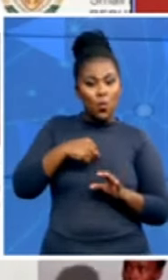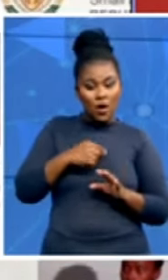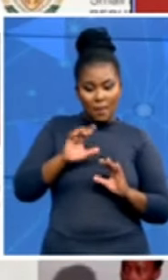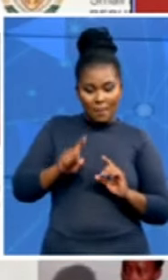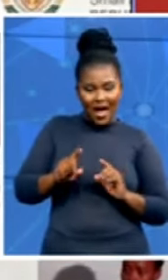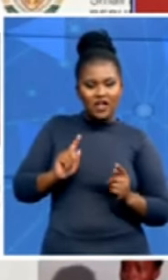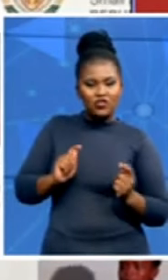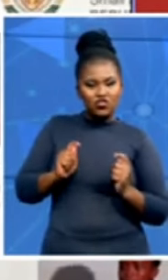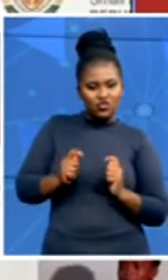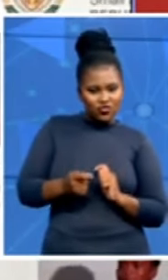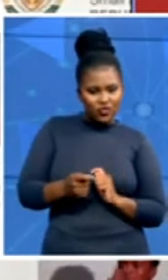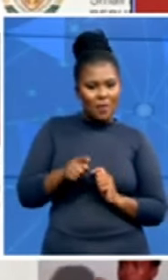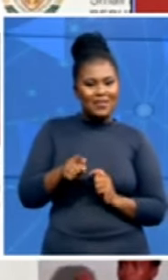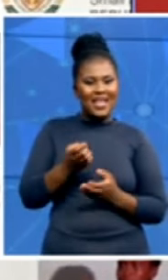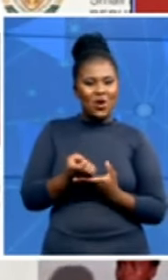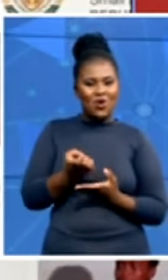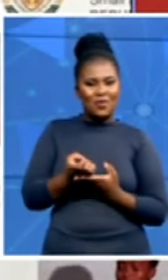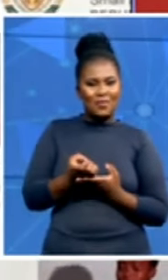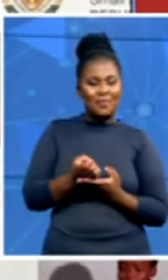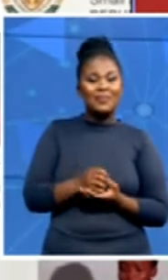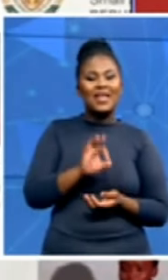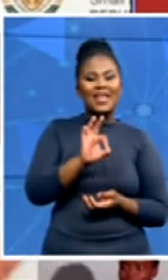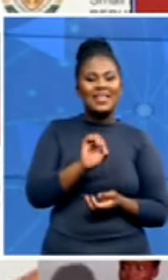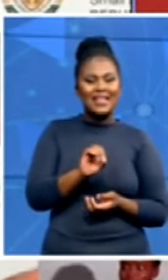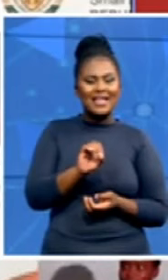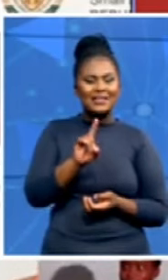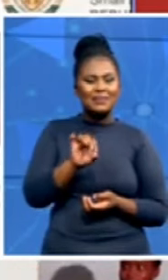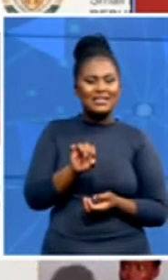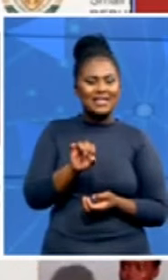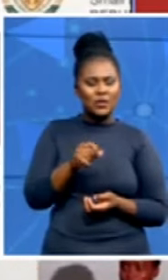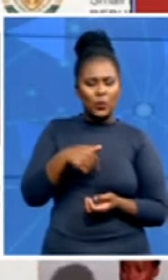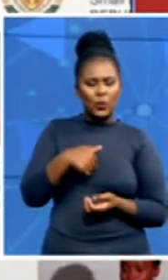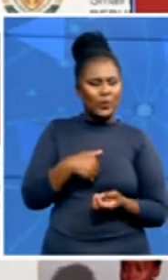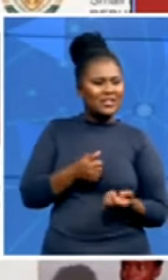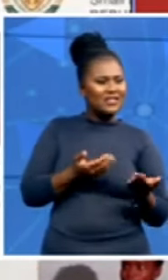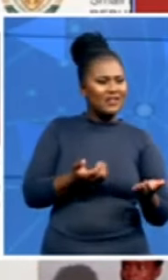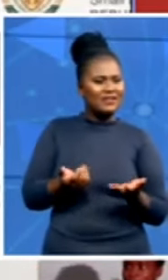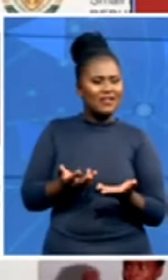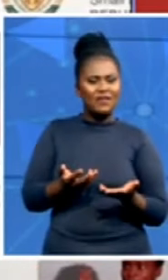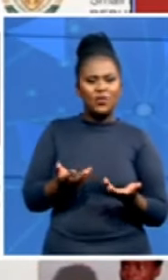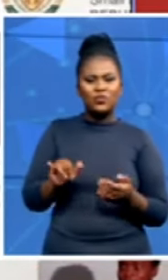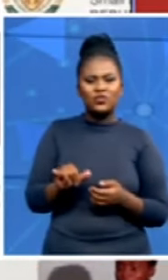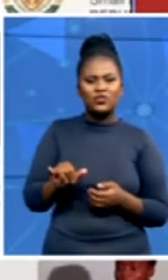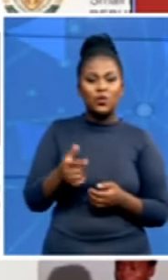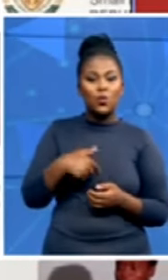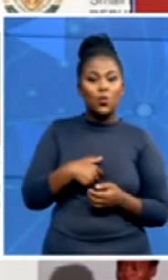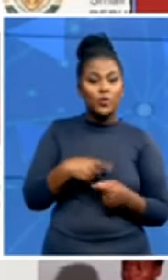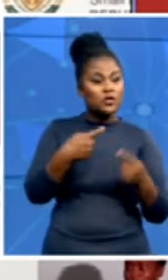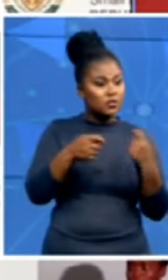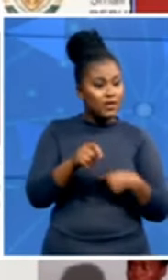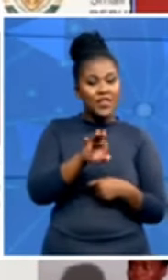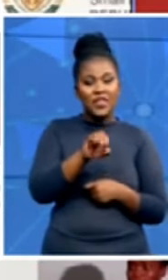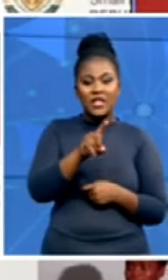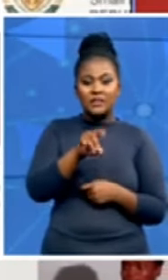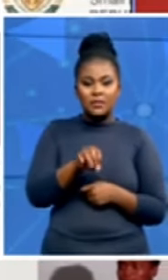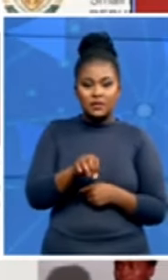which services are we spending on? Because people will go and say, we've spent 30% and they're only talking on the superficial business. So we